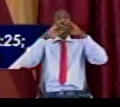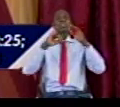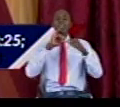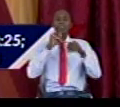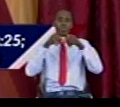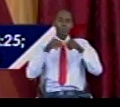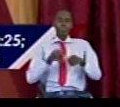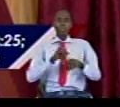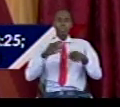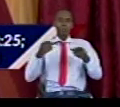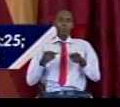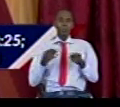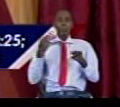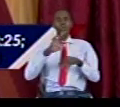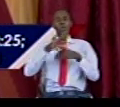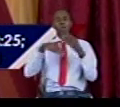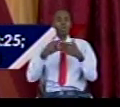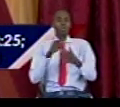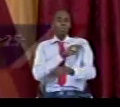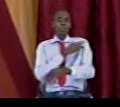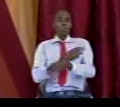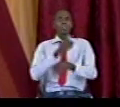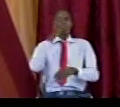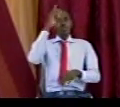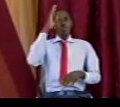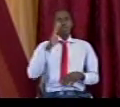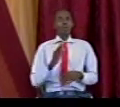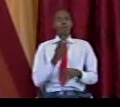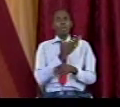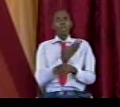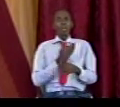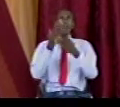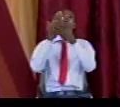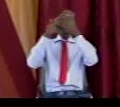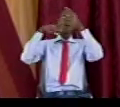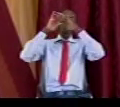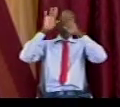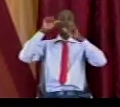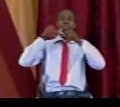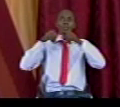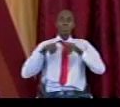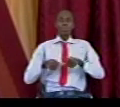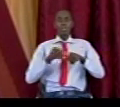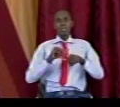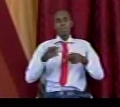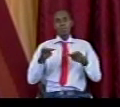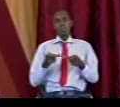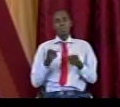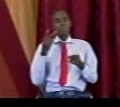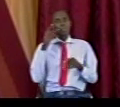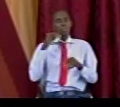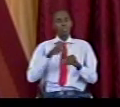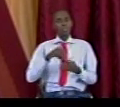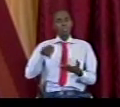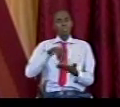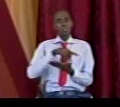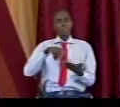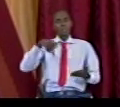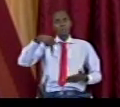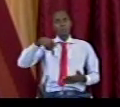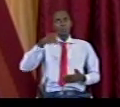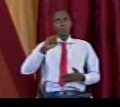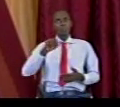Almighty God. Hear thou in heaven thy dwelling place. We're looking at Psalm 2, and I'm reading from verse 4. Psalm